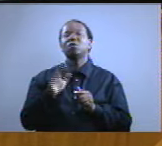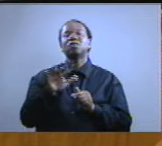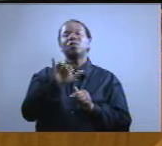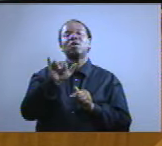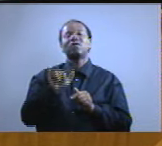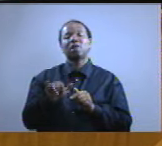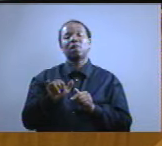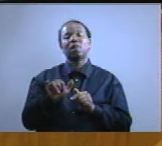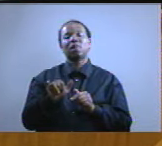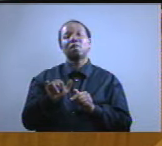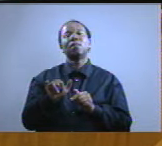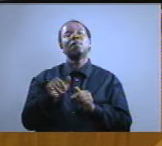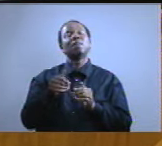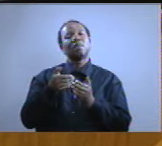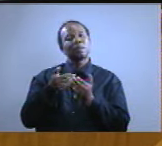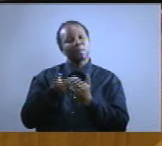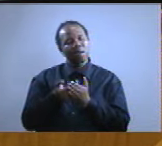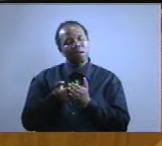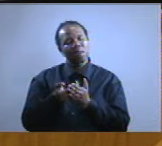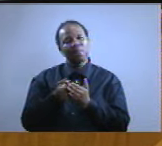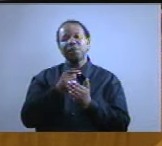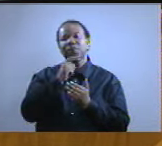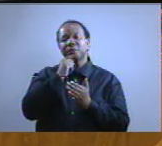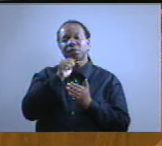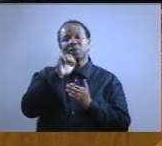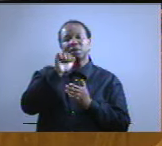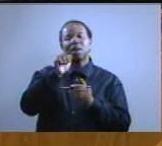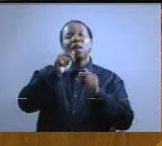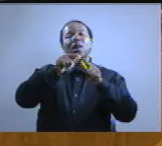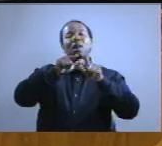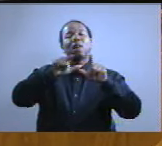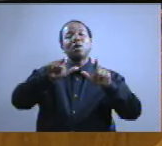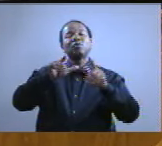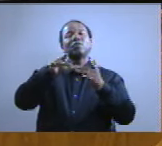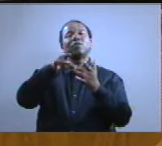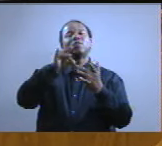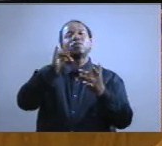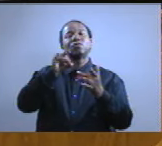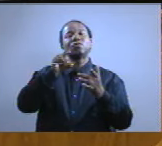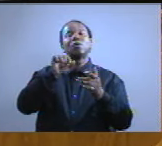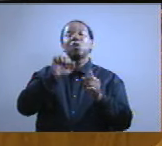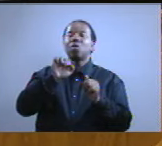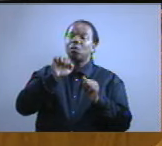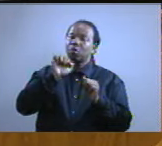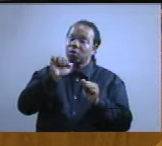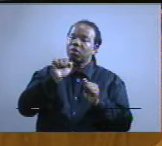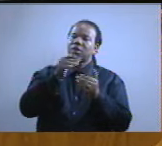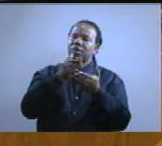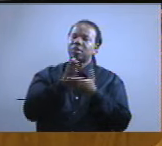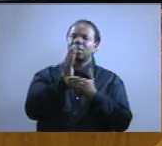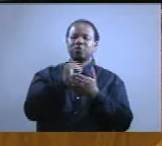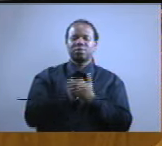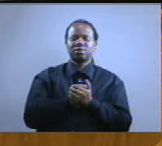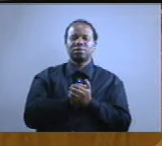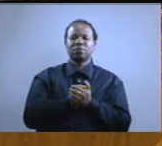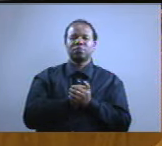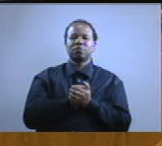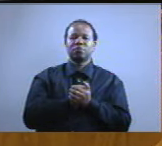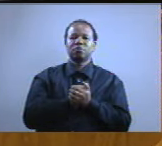to use the official languages of their choice as a matter of right within the range of context, as